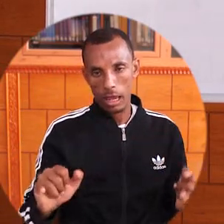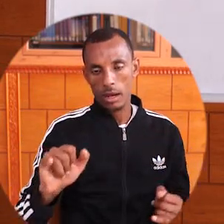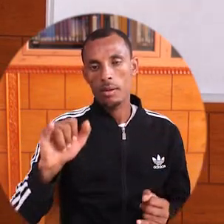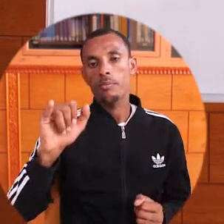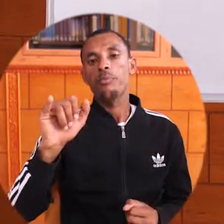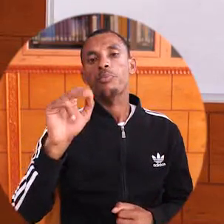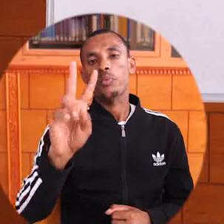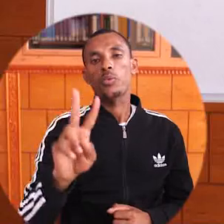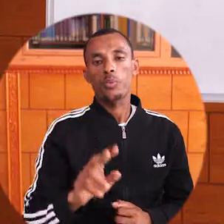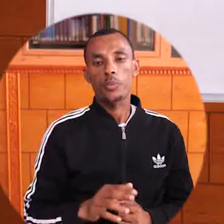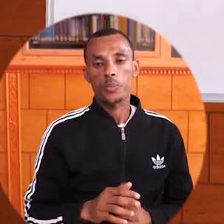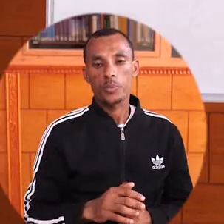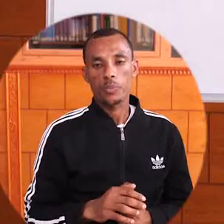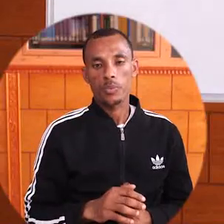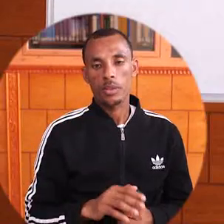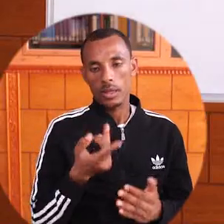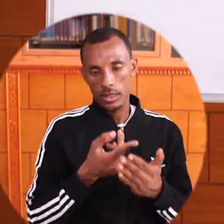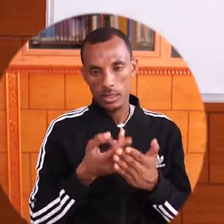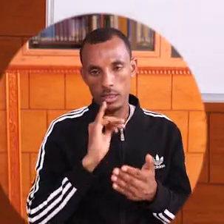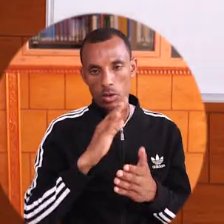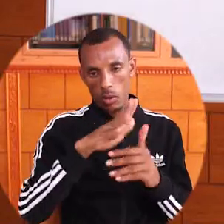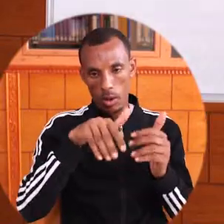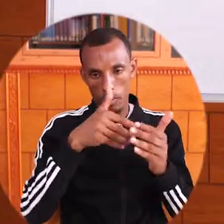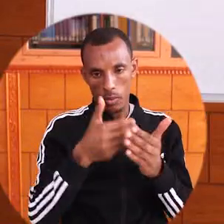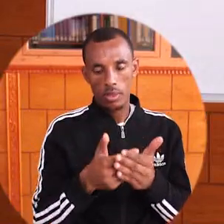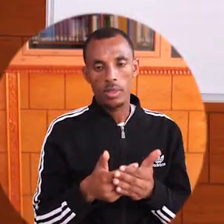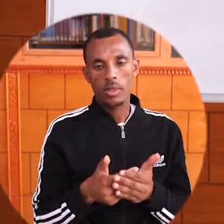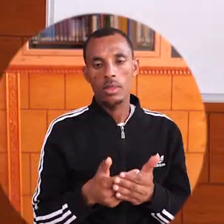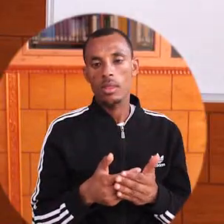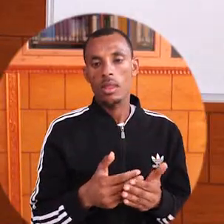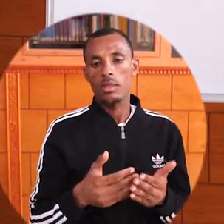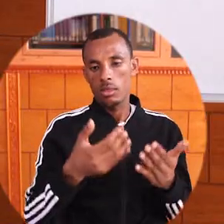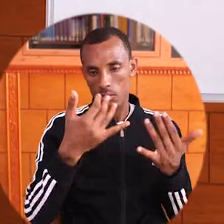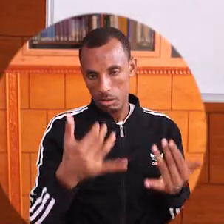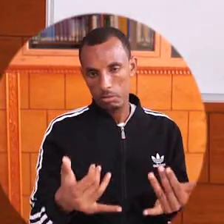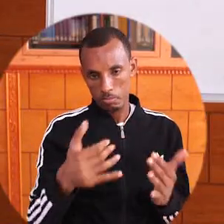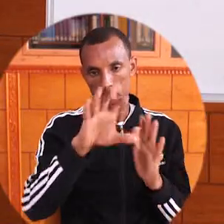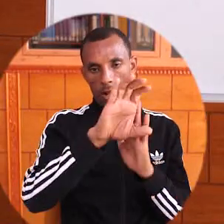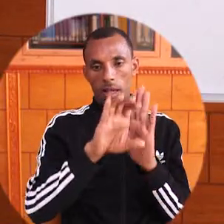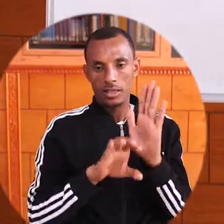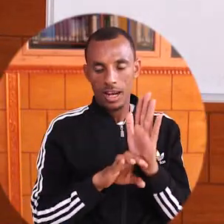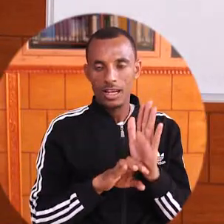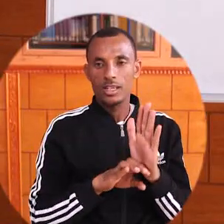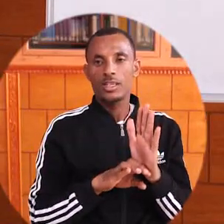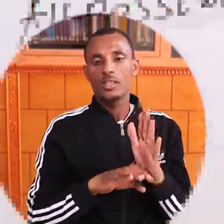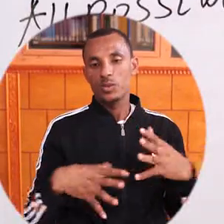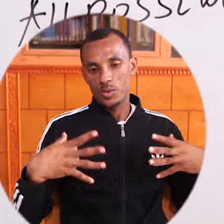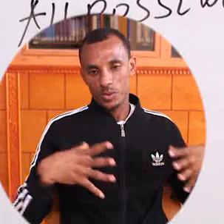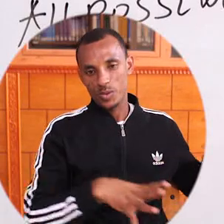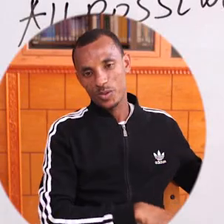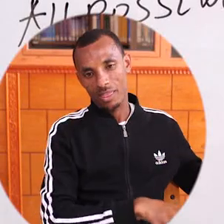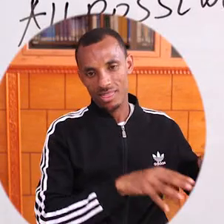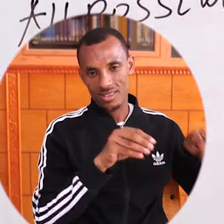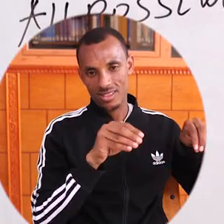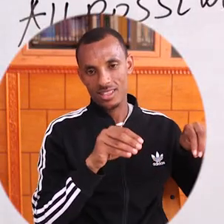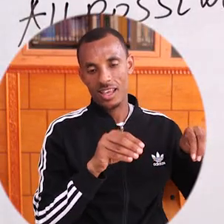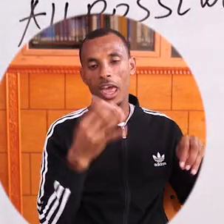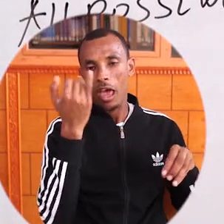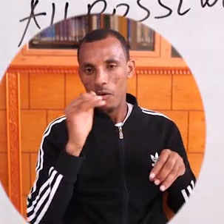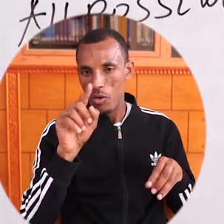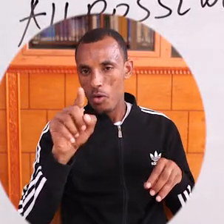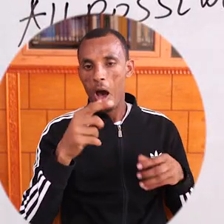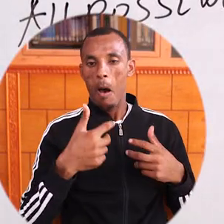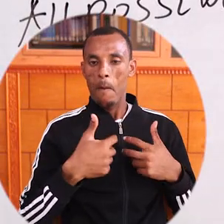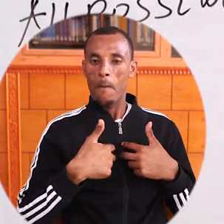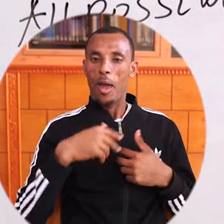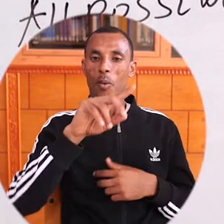2. This is all about our today's lesson. So students, if you have a